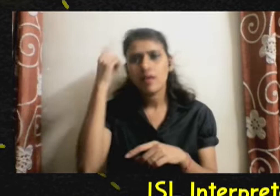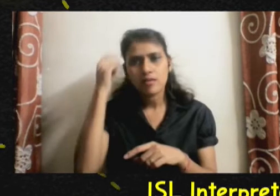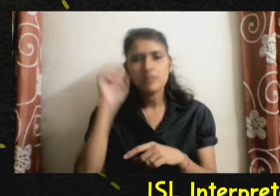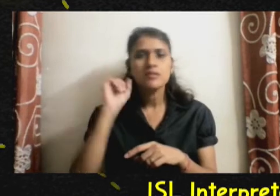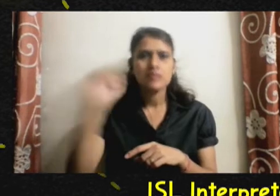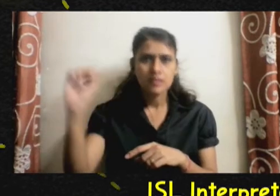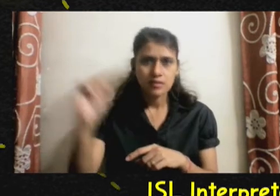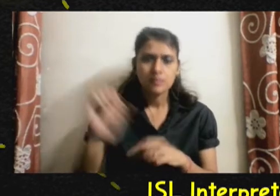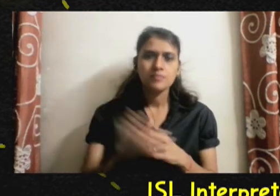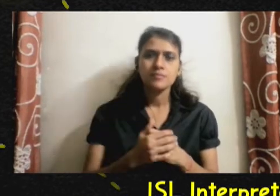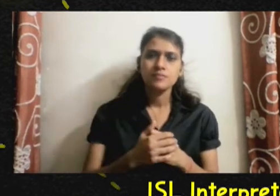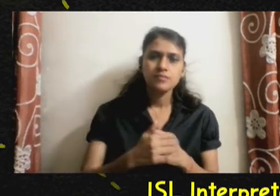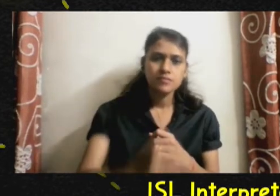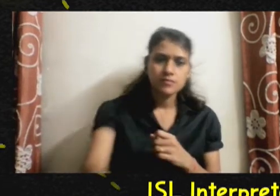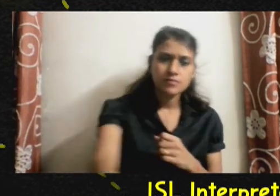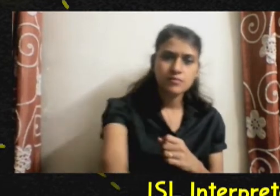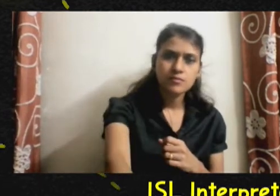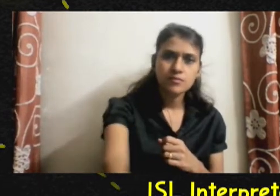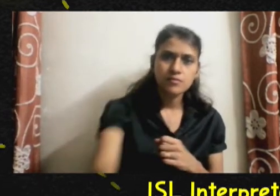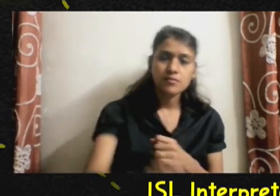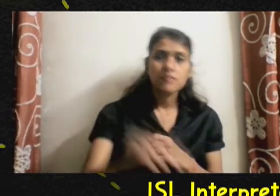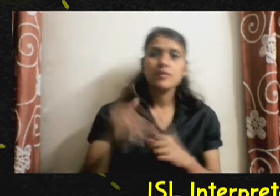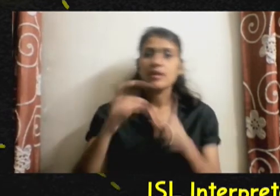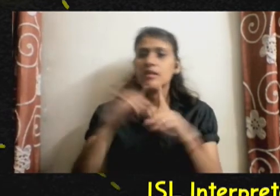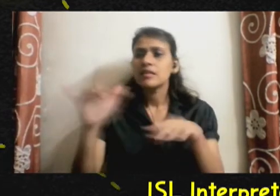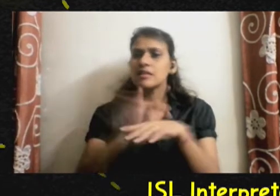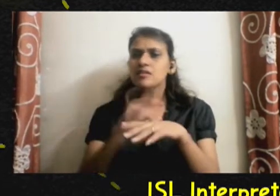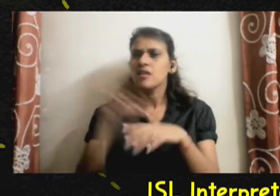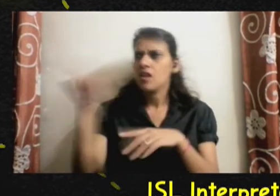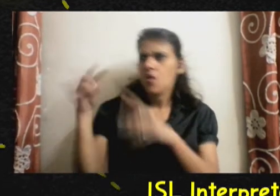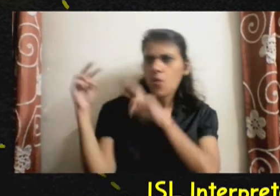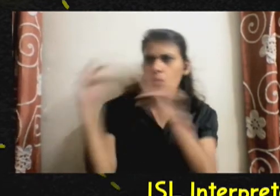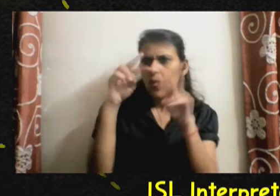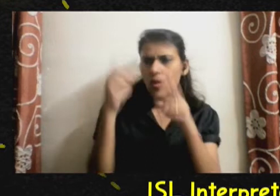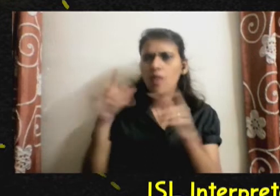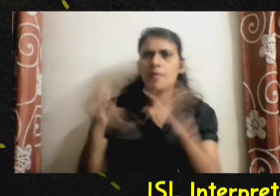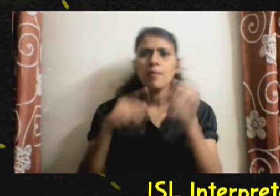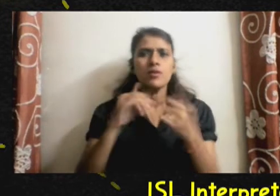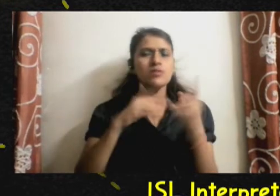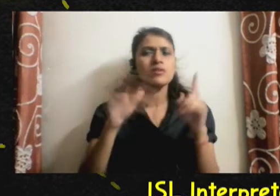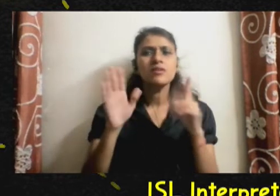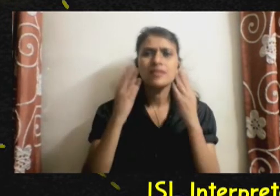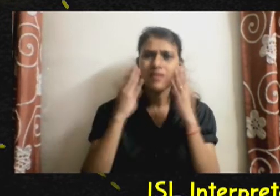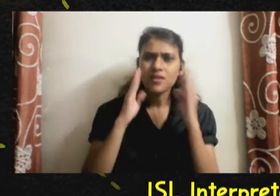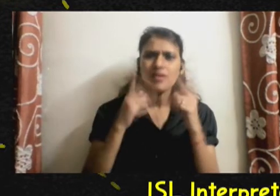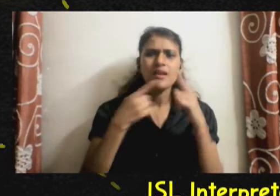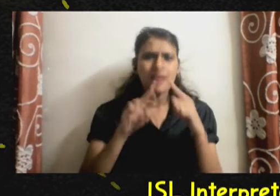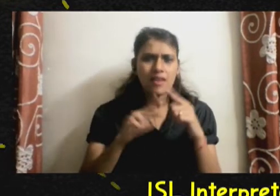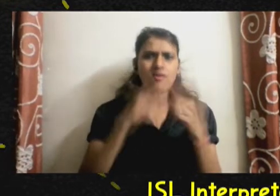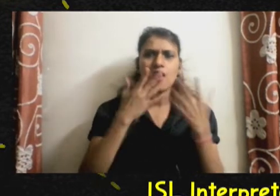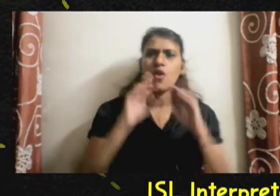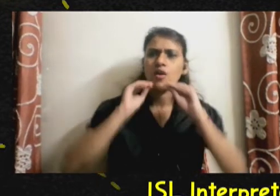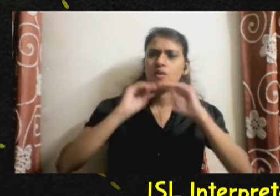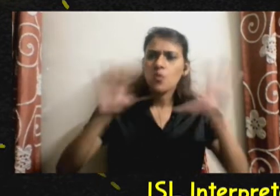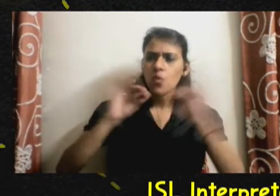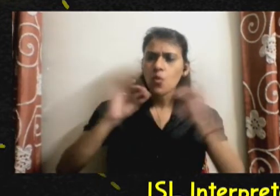So what is their social media say? What is their SEO marketing like? Sharing, what